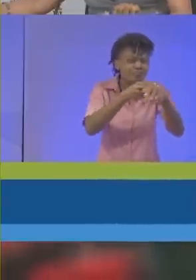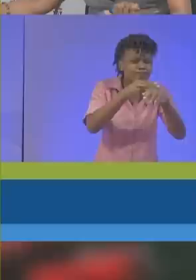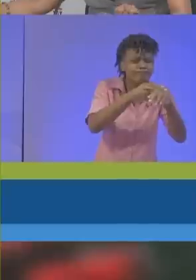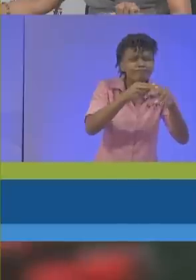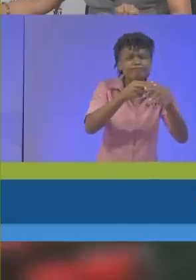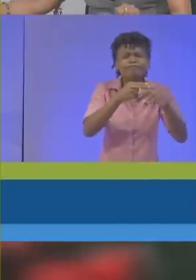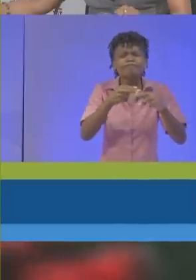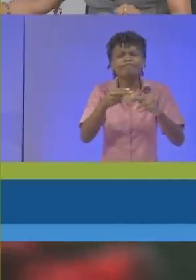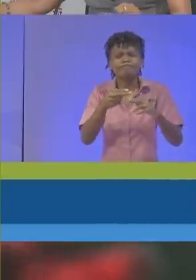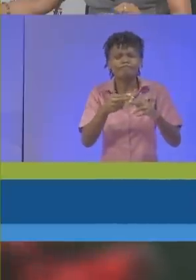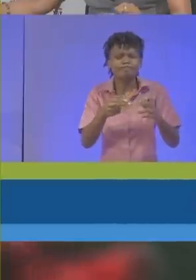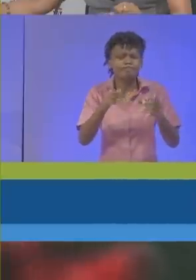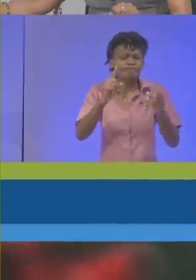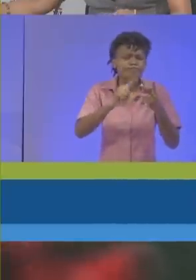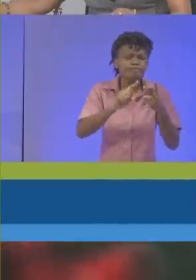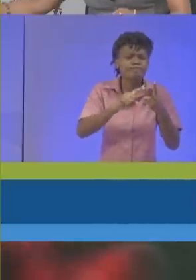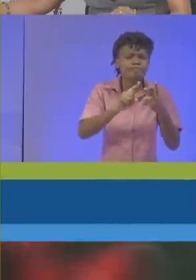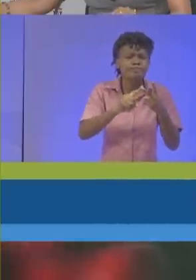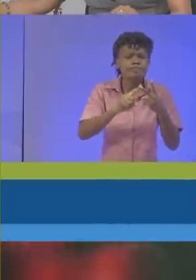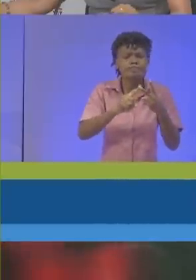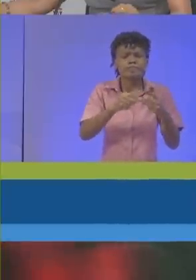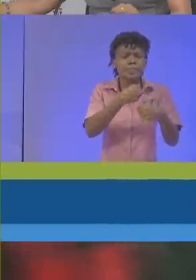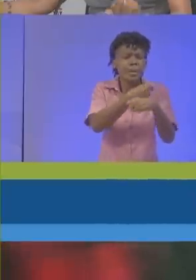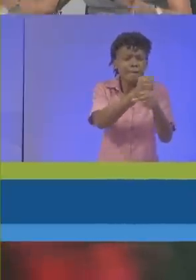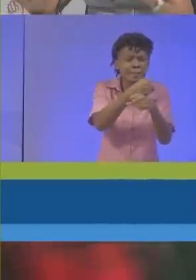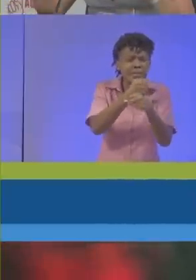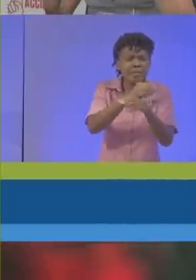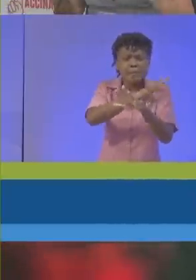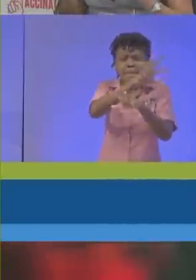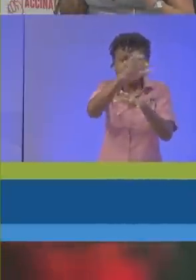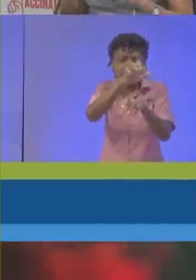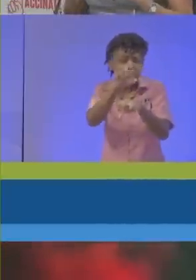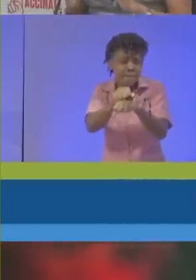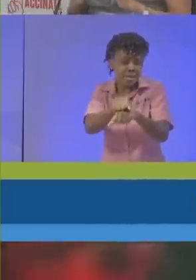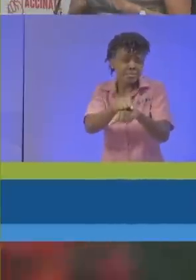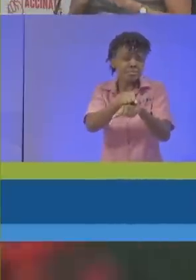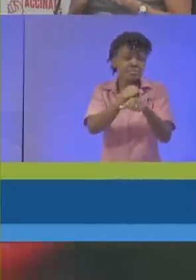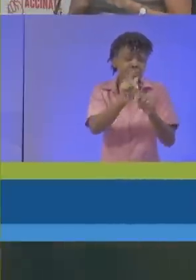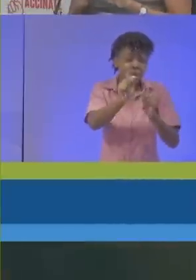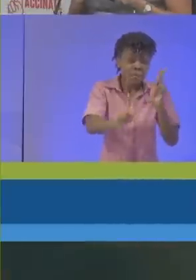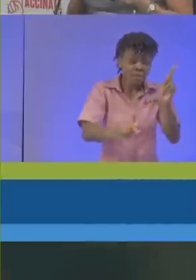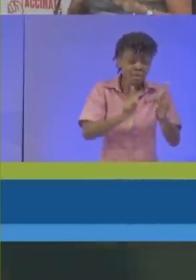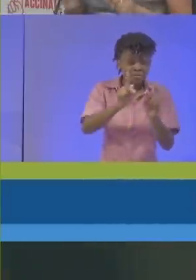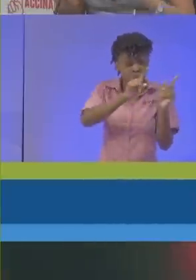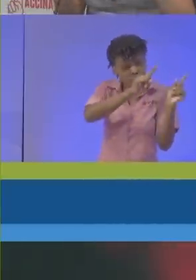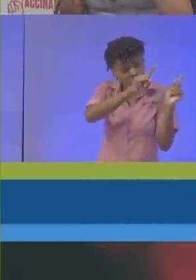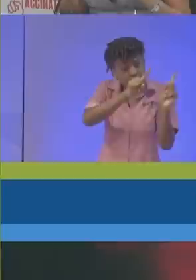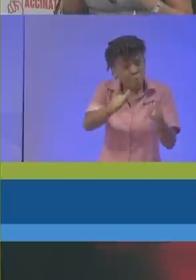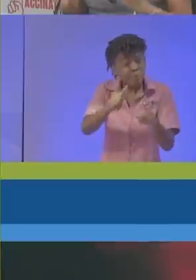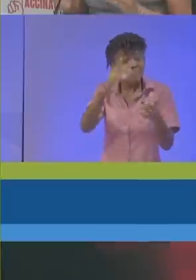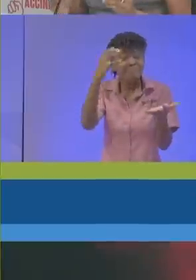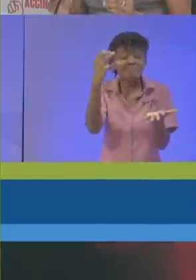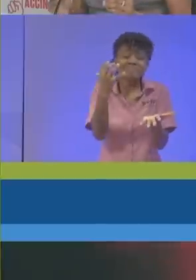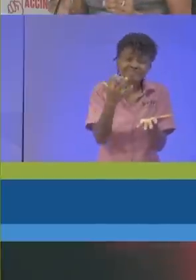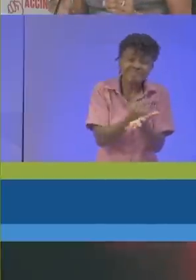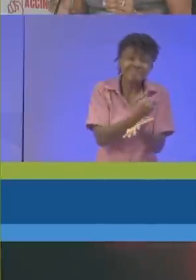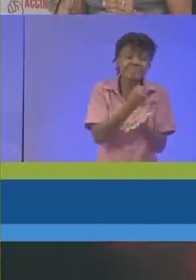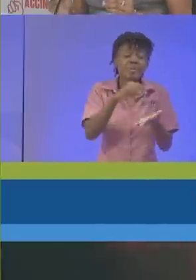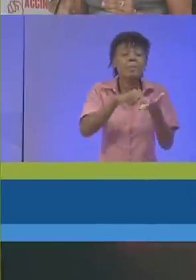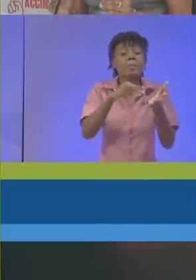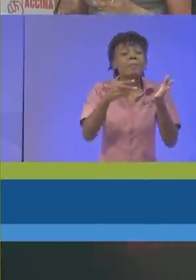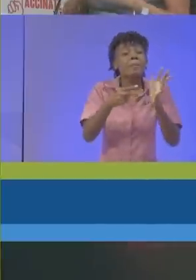are booking appointments using the block system so that at no point in time the health facility is crowded with